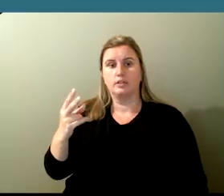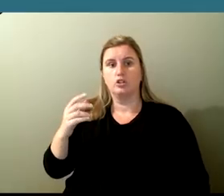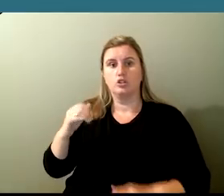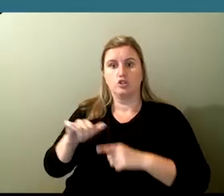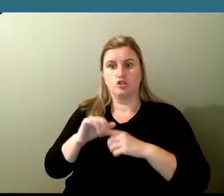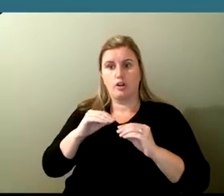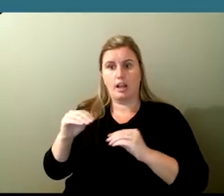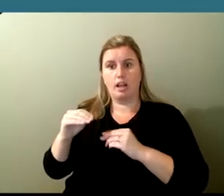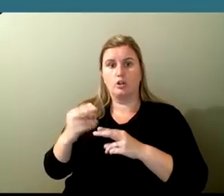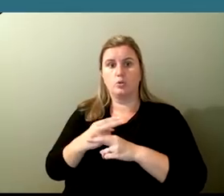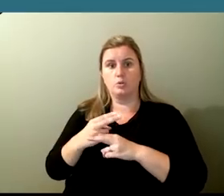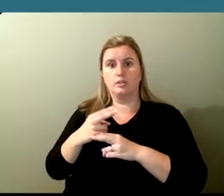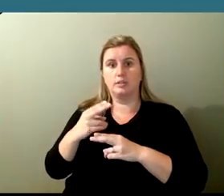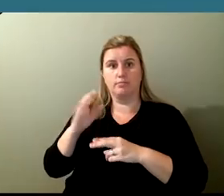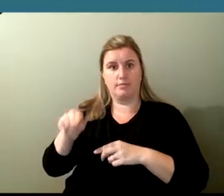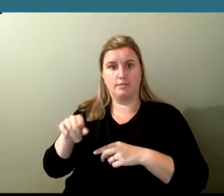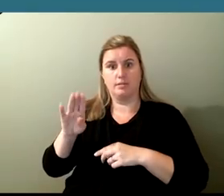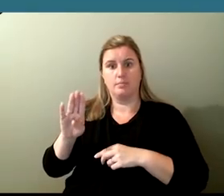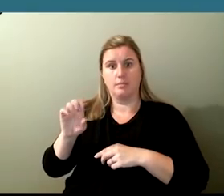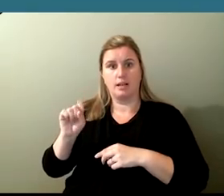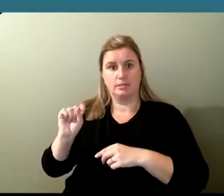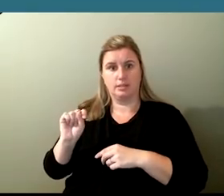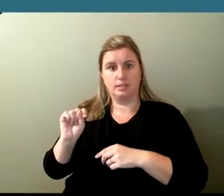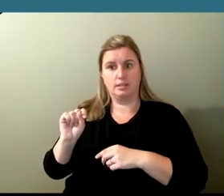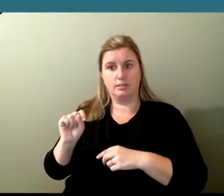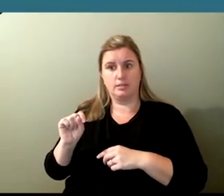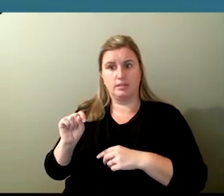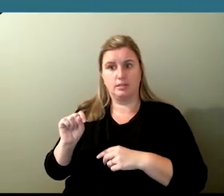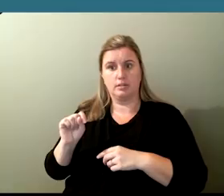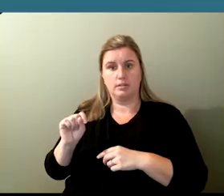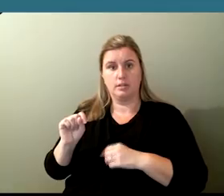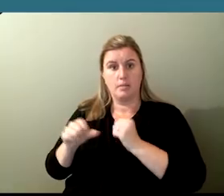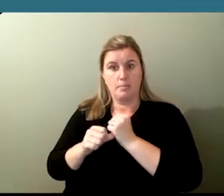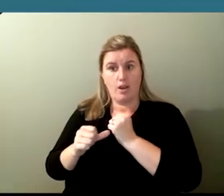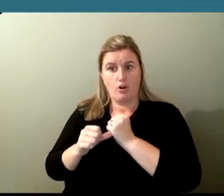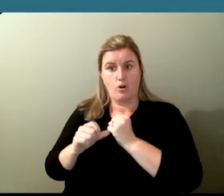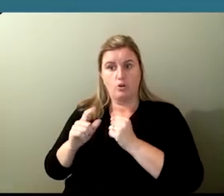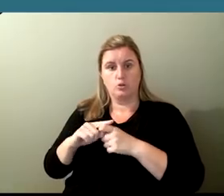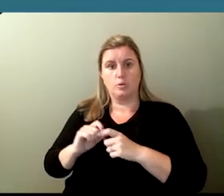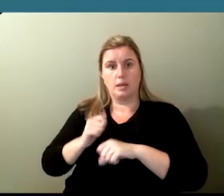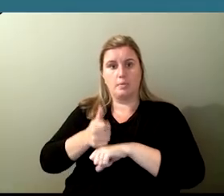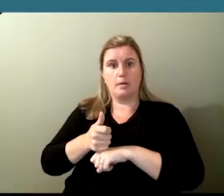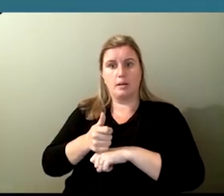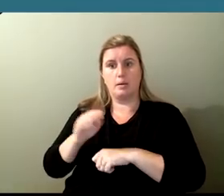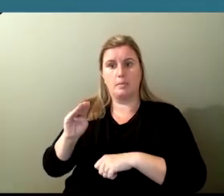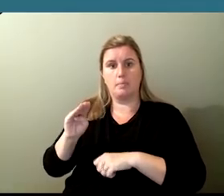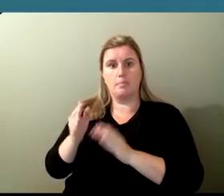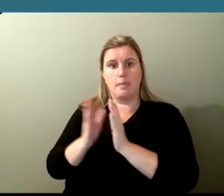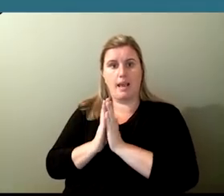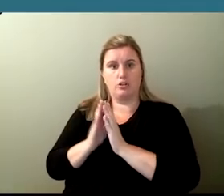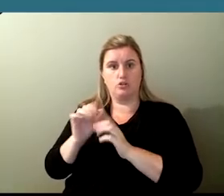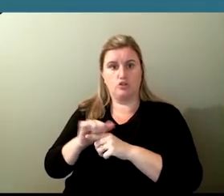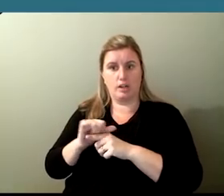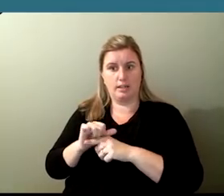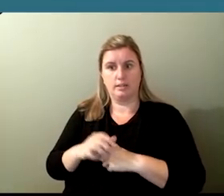trained using behavioral skills training peer educators to implement man training. Nigrobruzzi